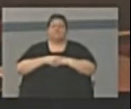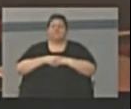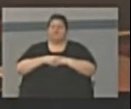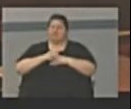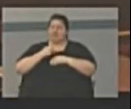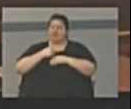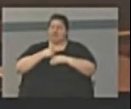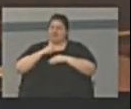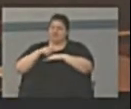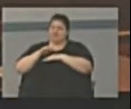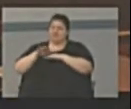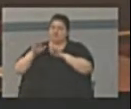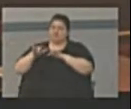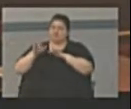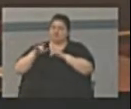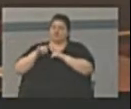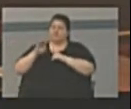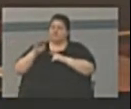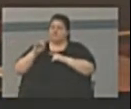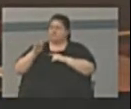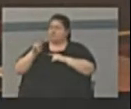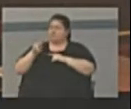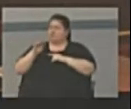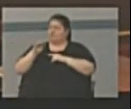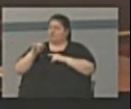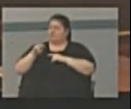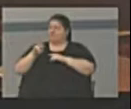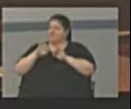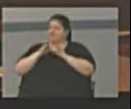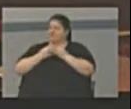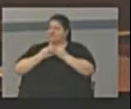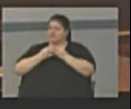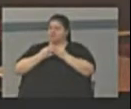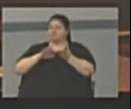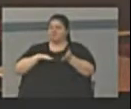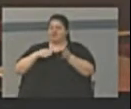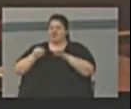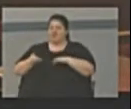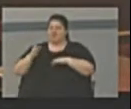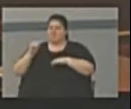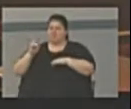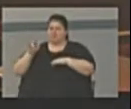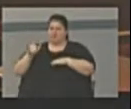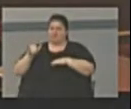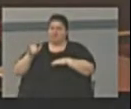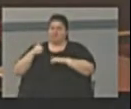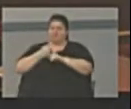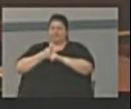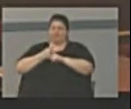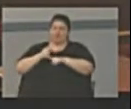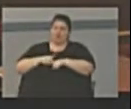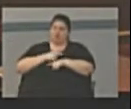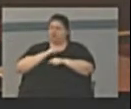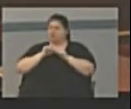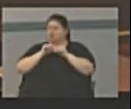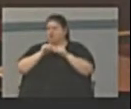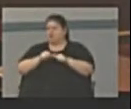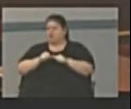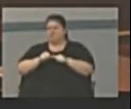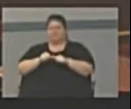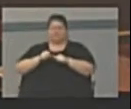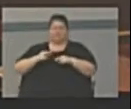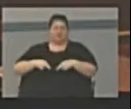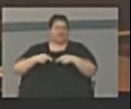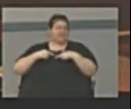Condolences to the Barkman family on the passing of Mary Barkman. She was a long-term time resident of the city of Laurel and